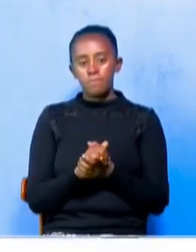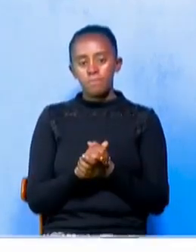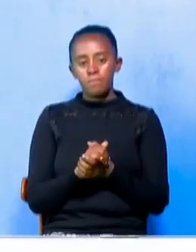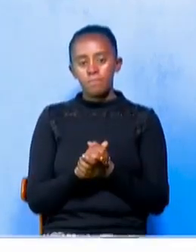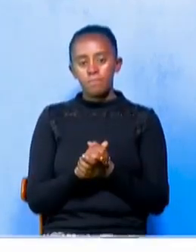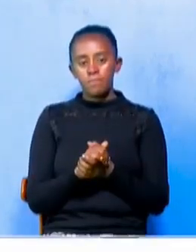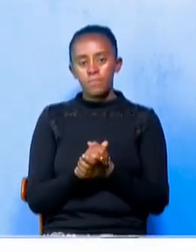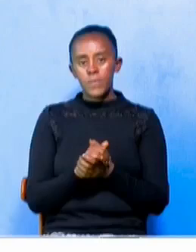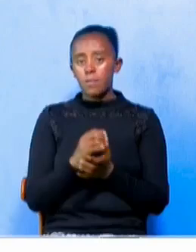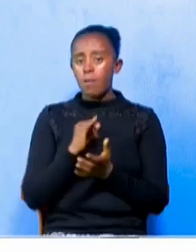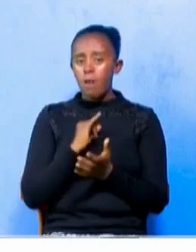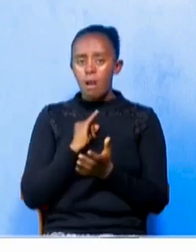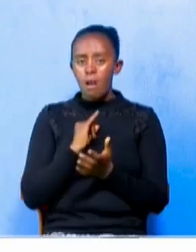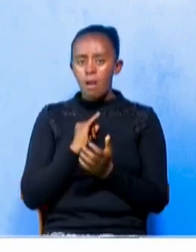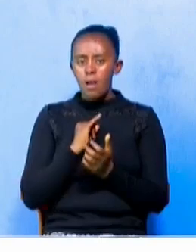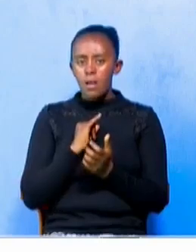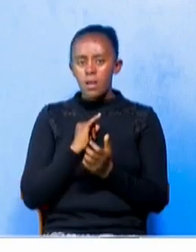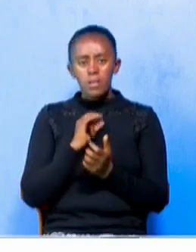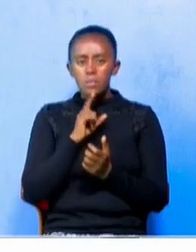I really,